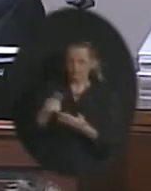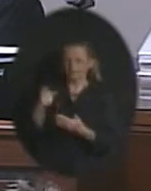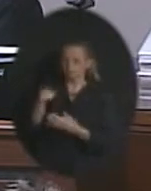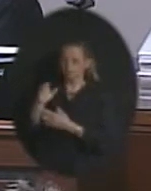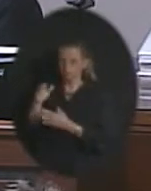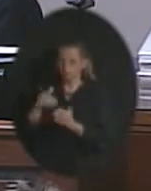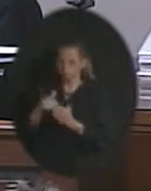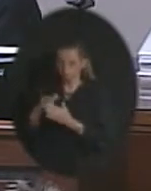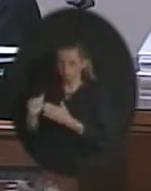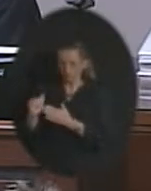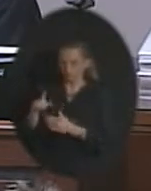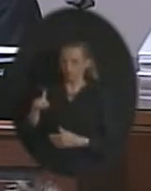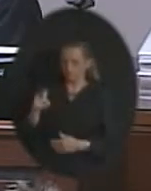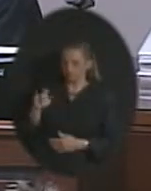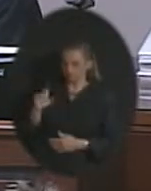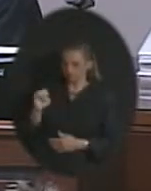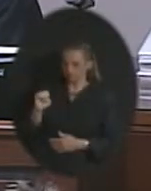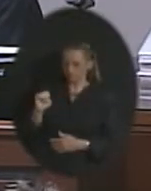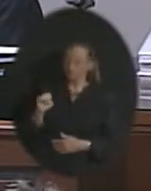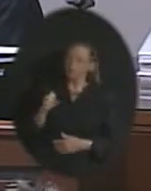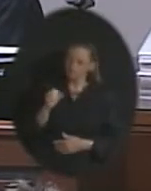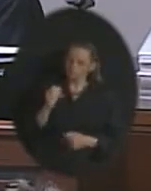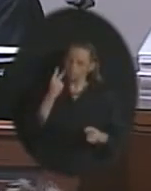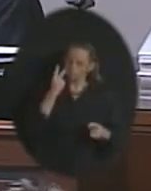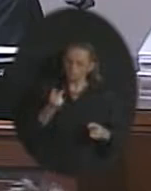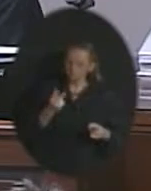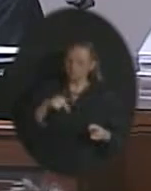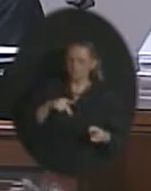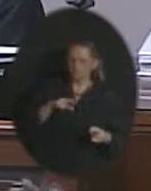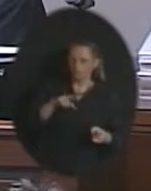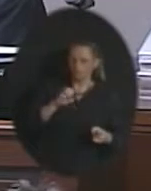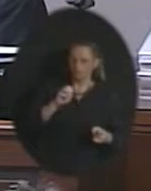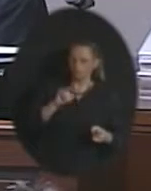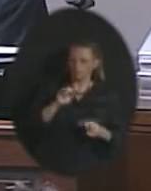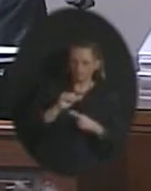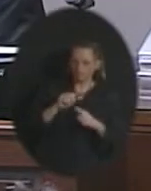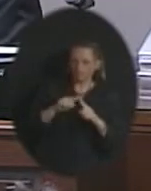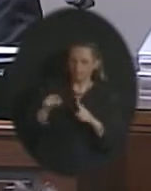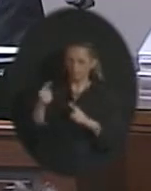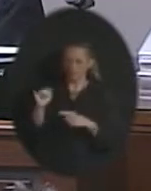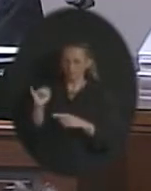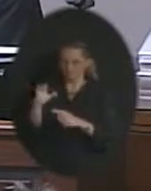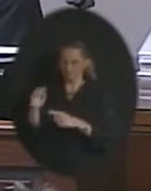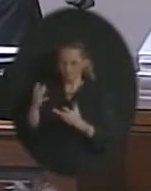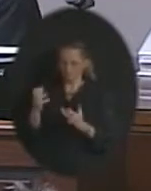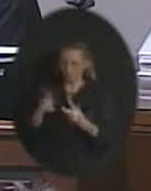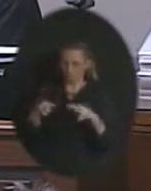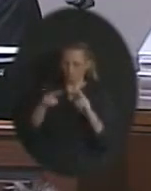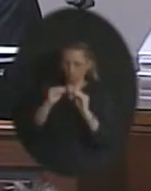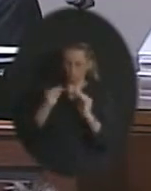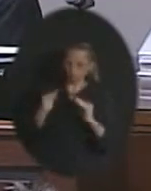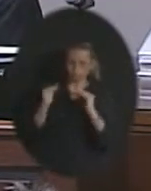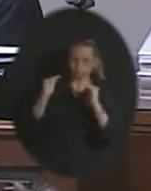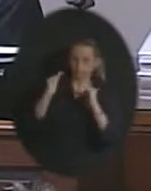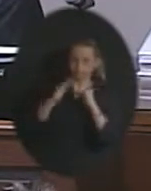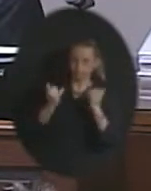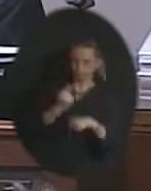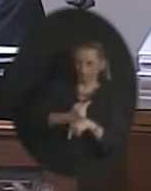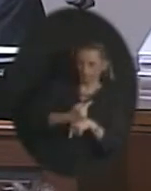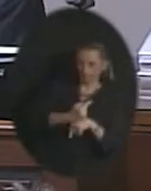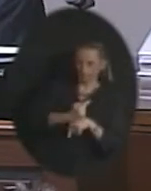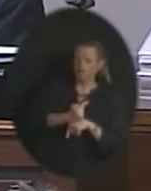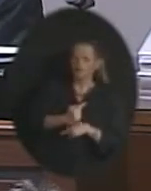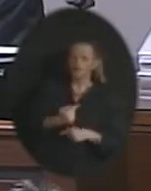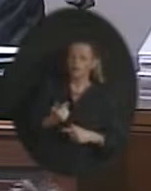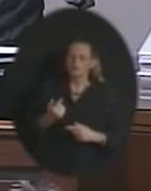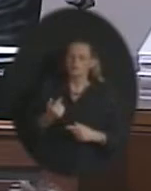saw those premiums. But the one carrier wanted our values much higher than where we have them today.